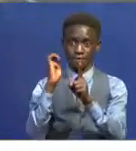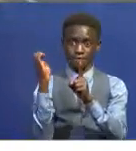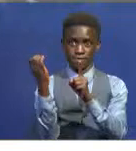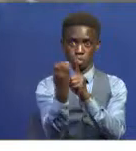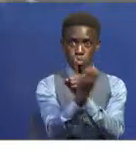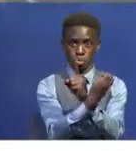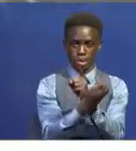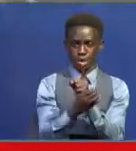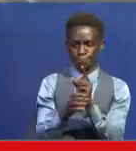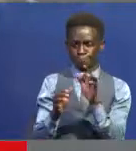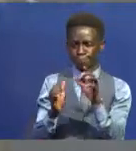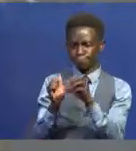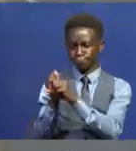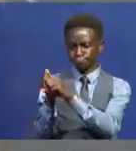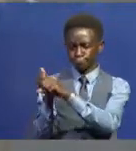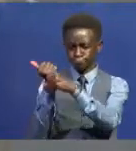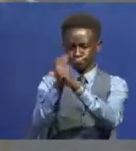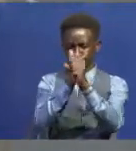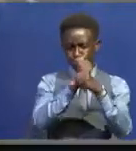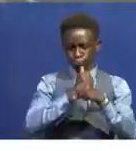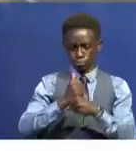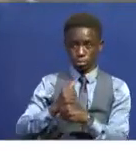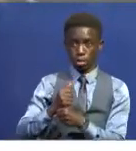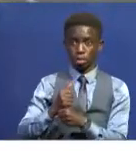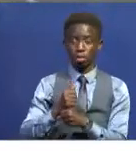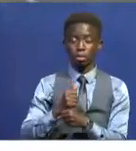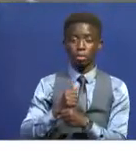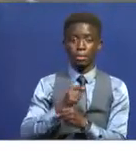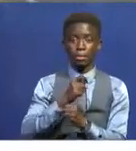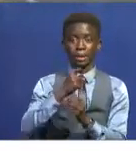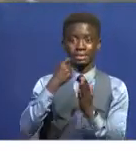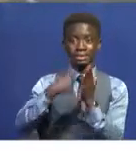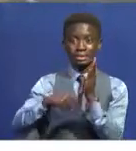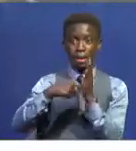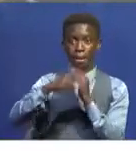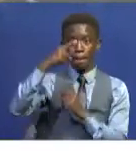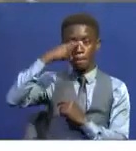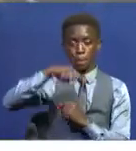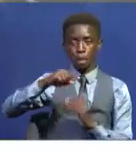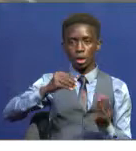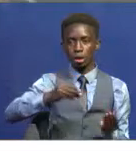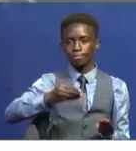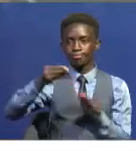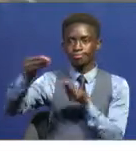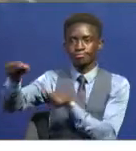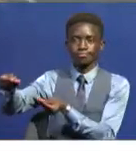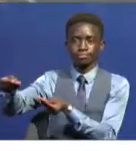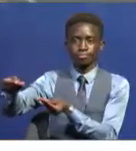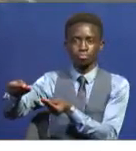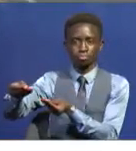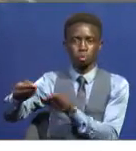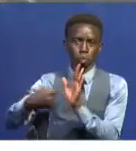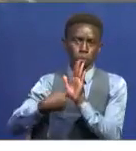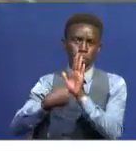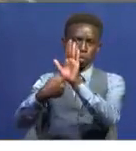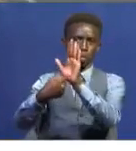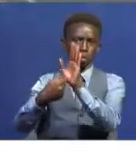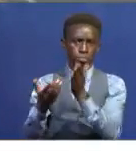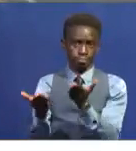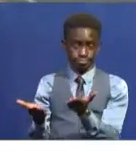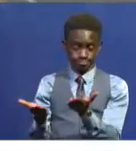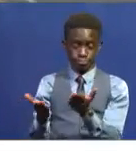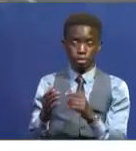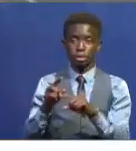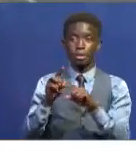presents its taxation policies, but as well as on the other side, when you look at